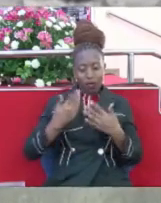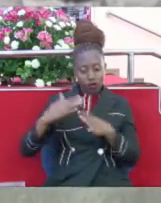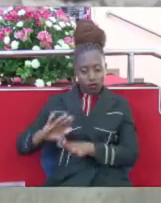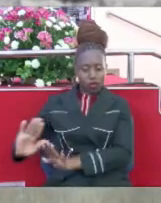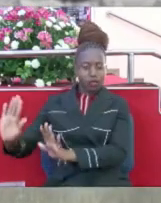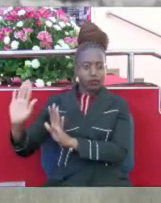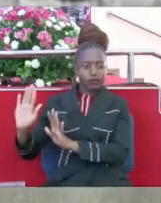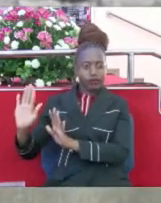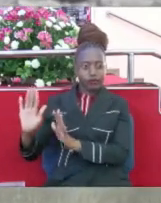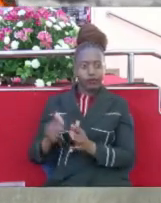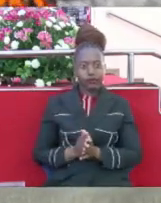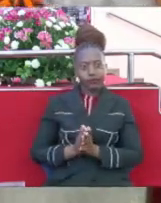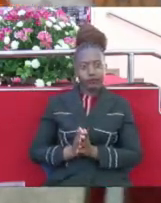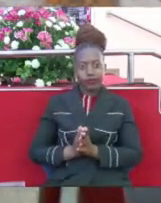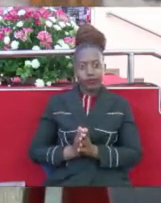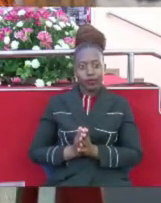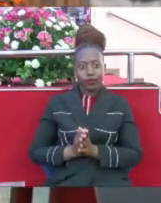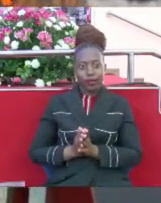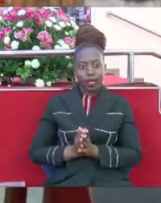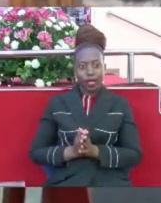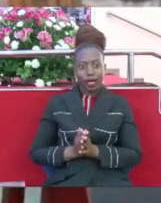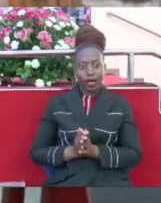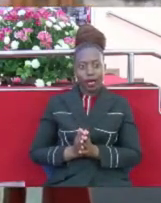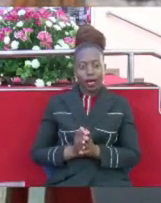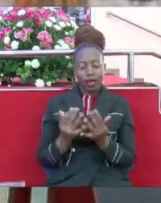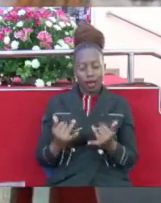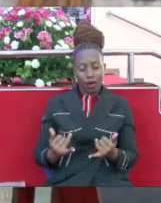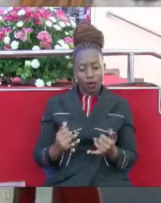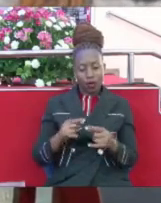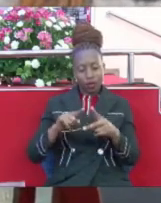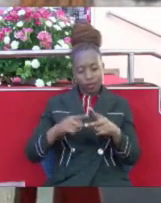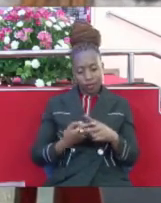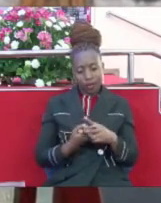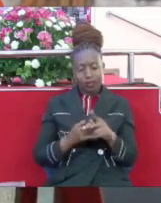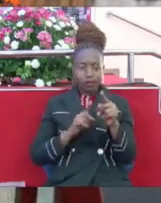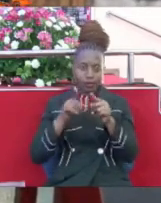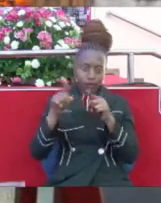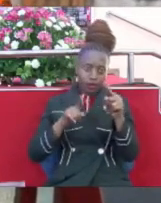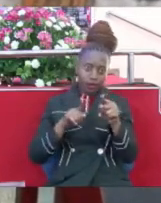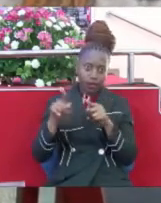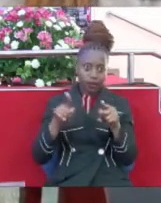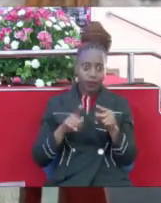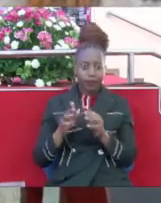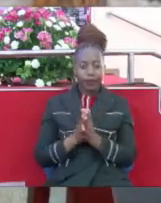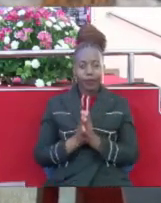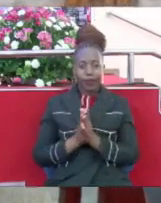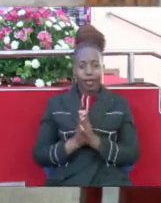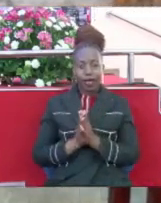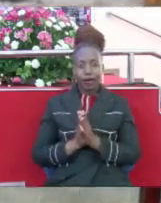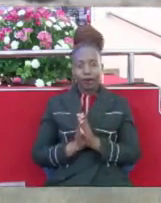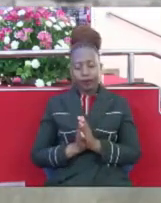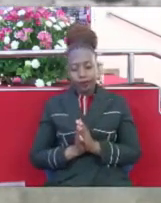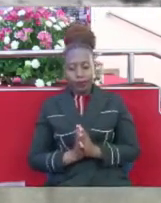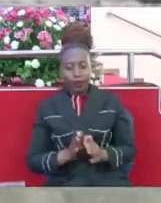Elia ataondoka katika sehemu ile. And they begin the journey. Wanaanza safari. And as they begin the journey, the first place where they got